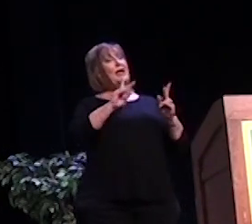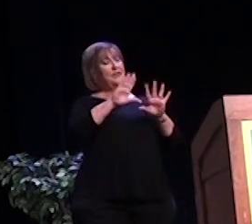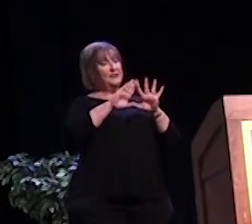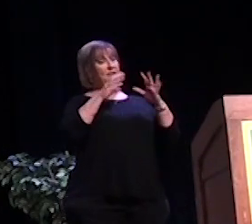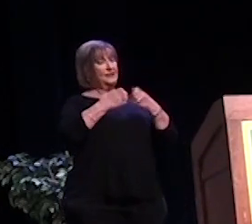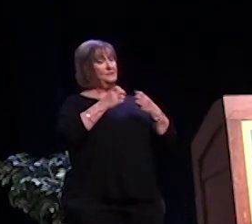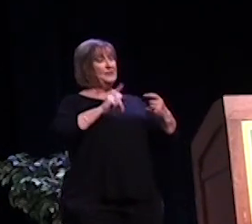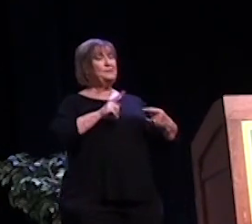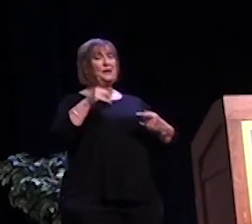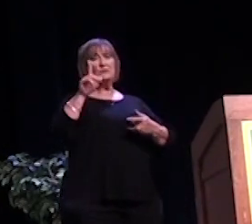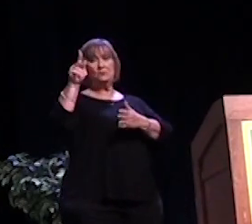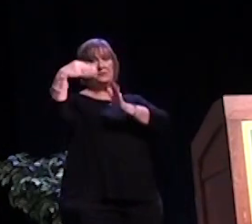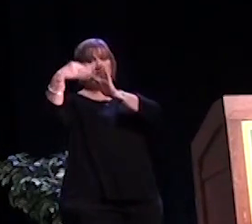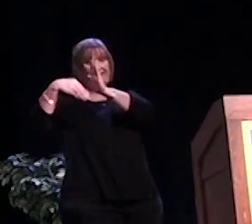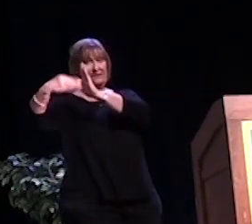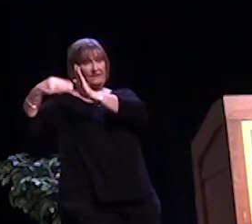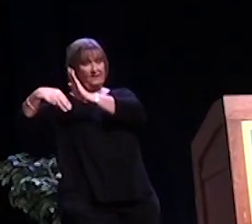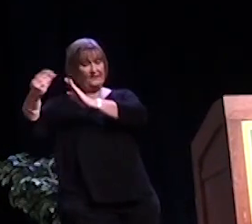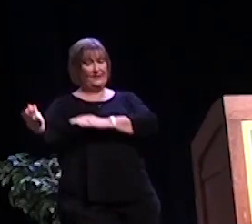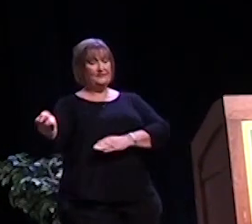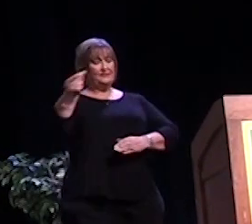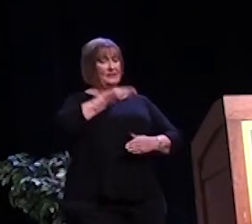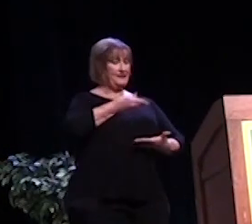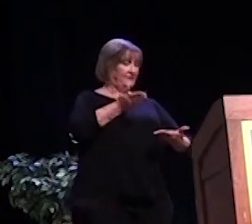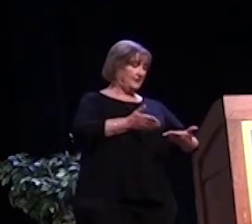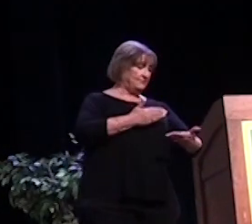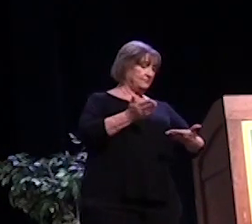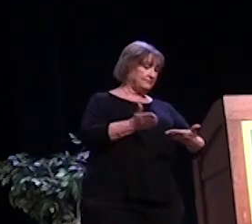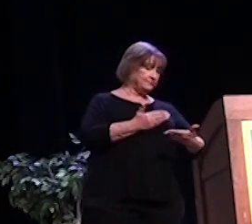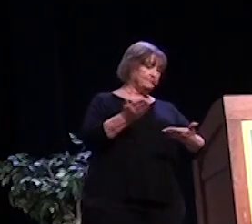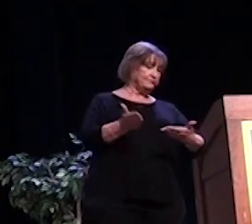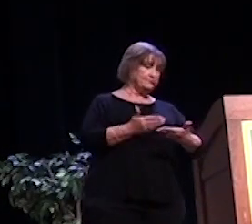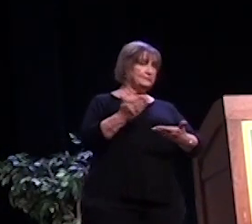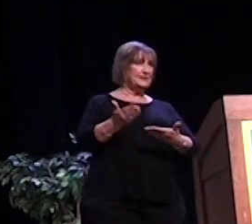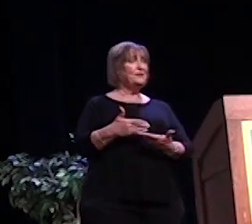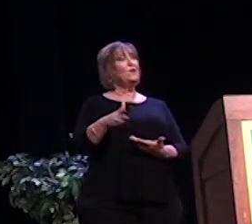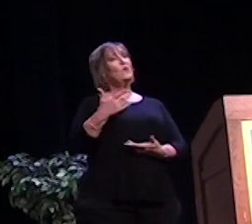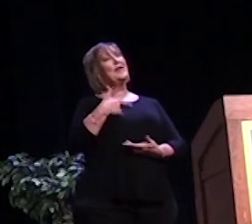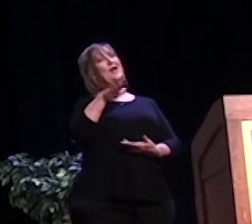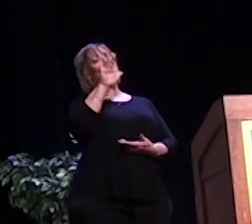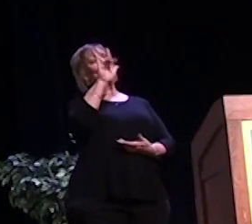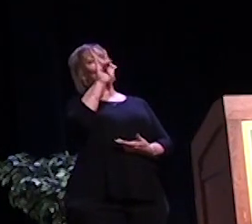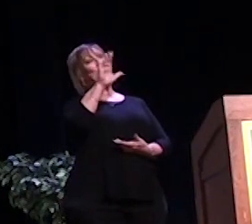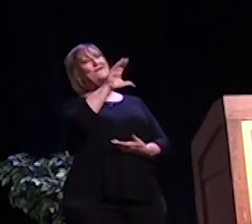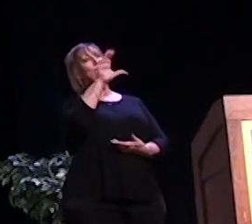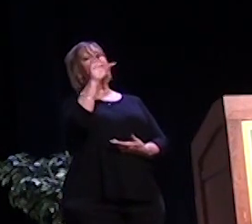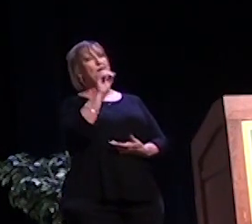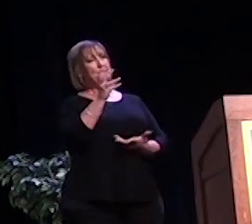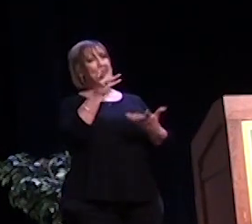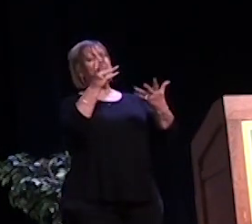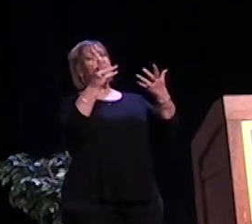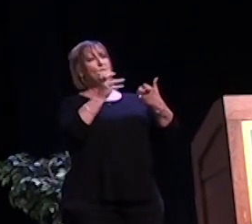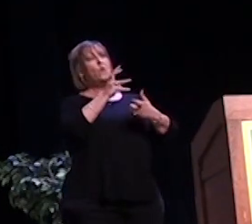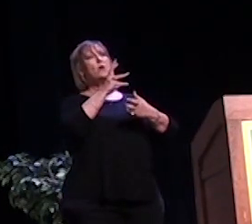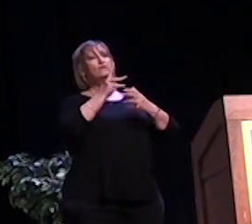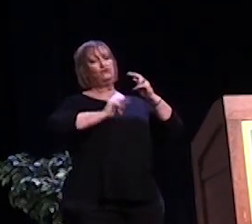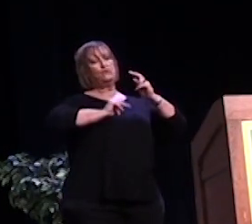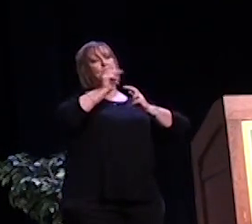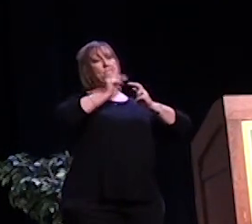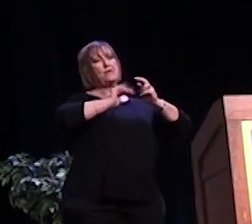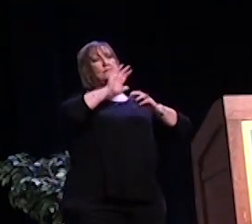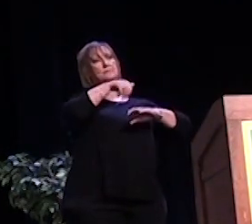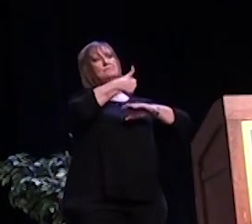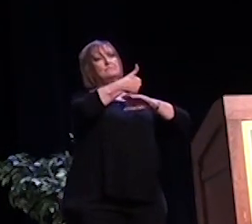and selected about 25 emerging developers to participate in the class.